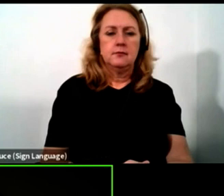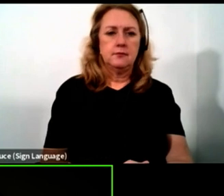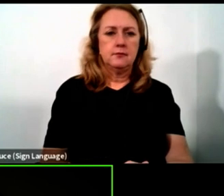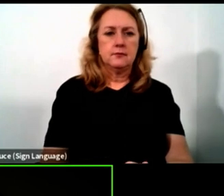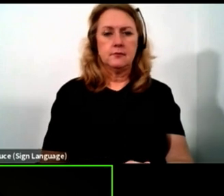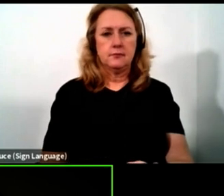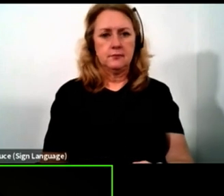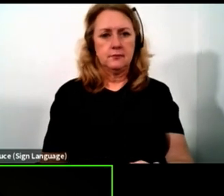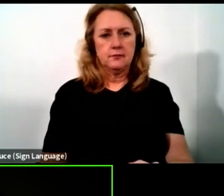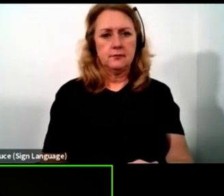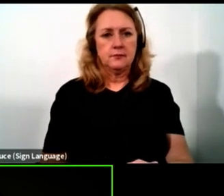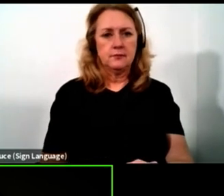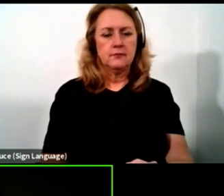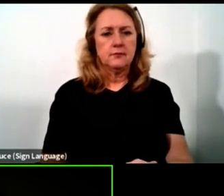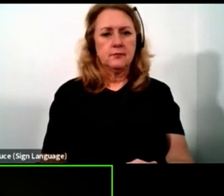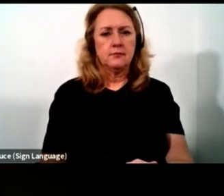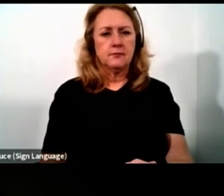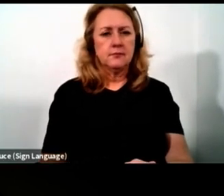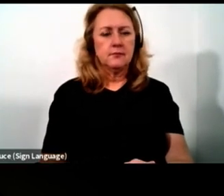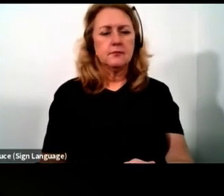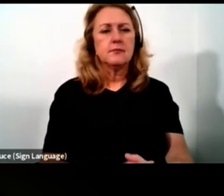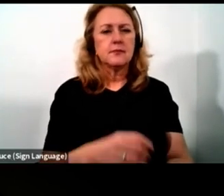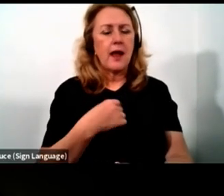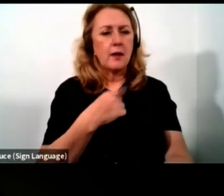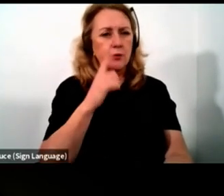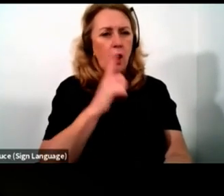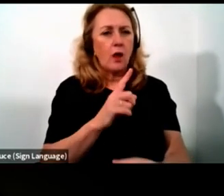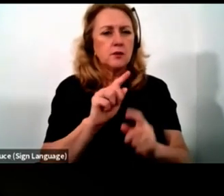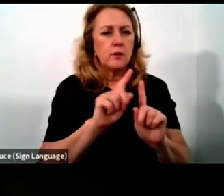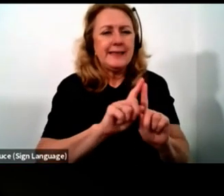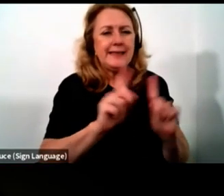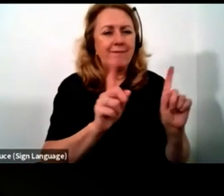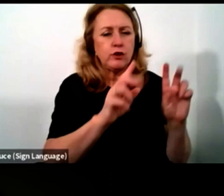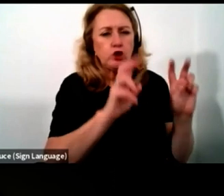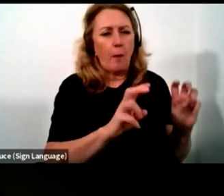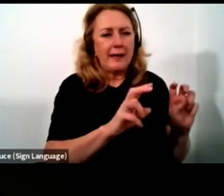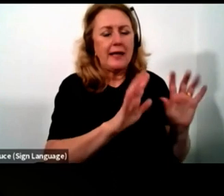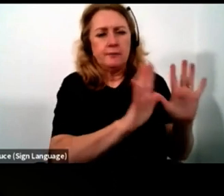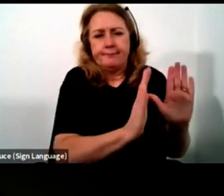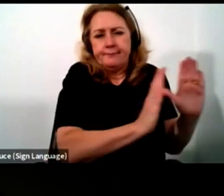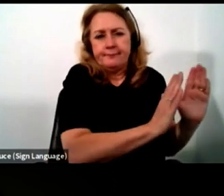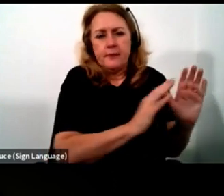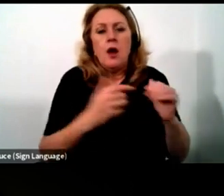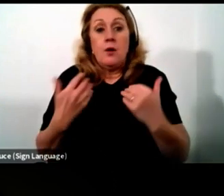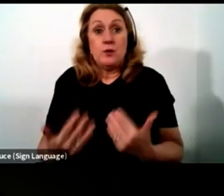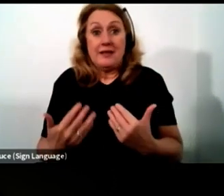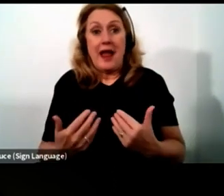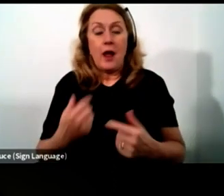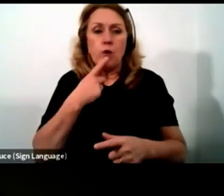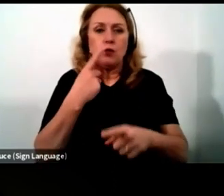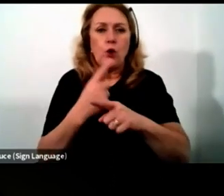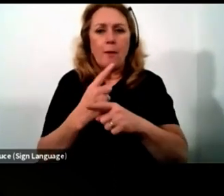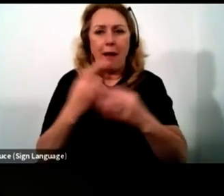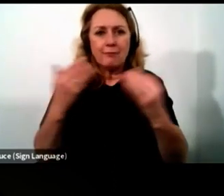Okay, there were some other people who were talking about other things that are slightly off topic. So I'm going to ignore them because here we are talking about trying